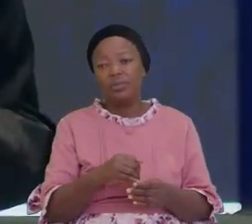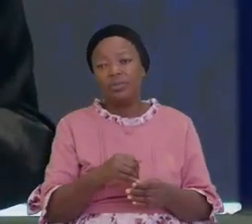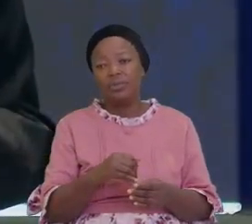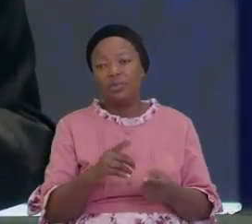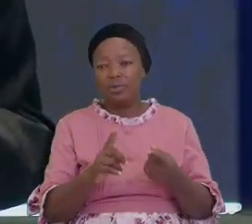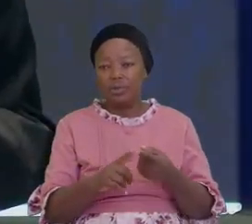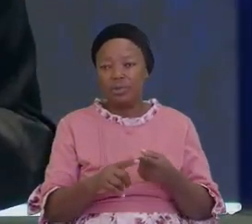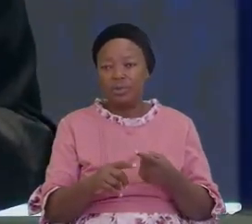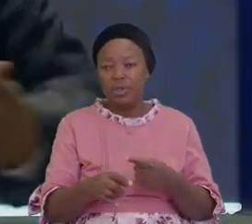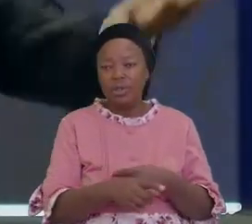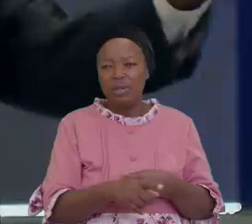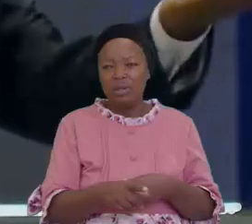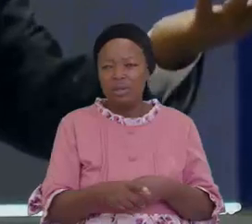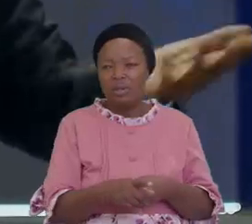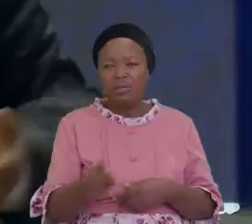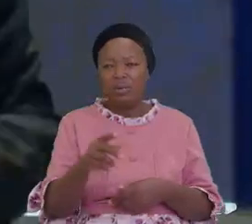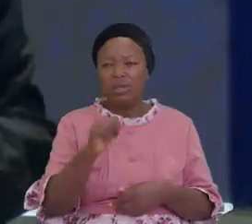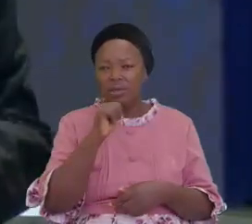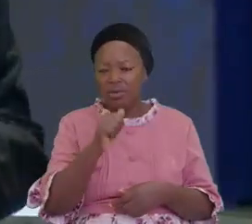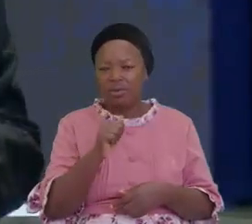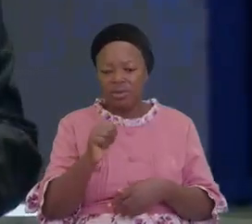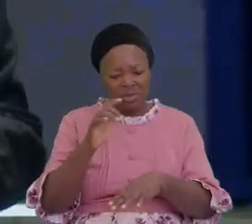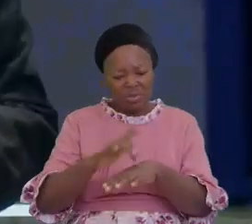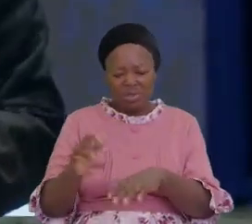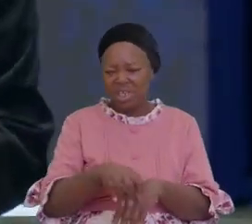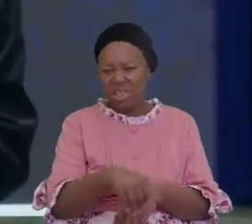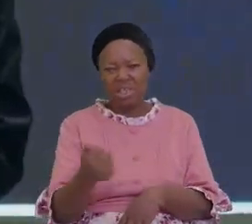they were not reaching any soul.